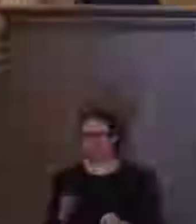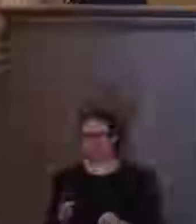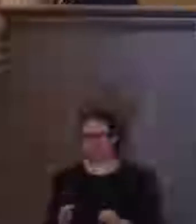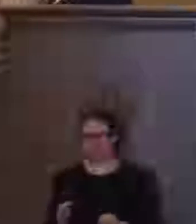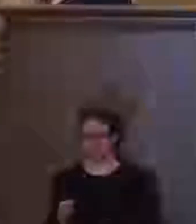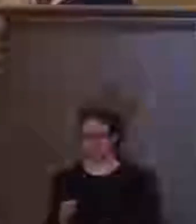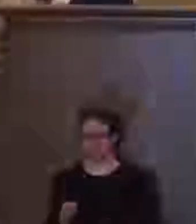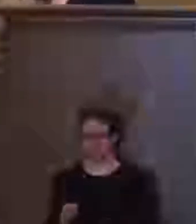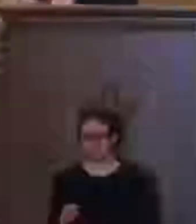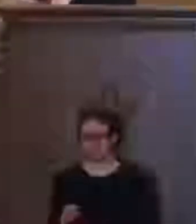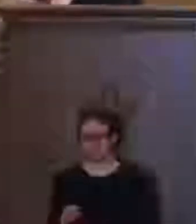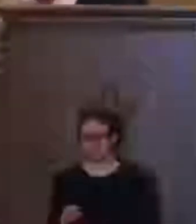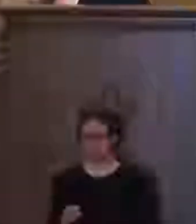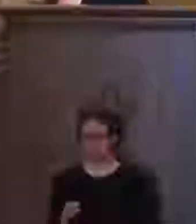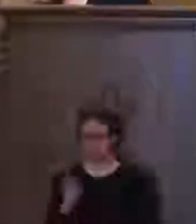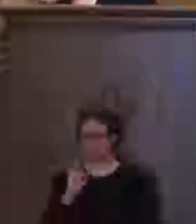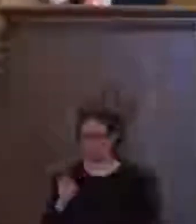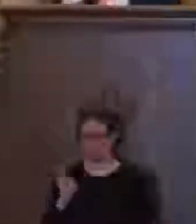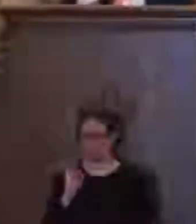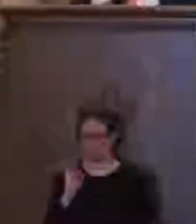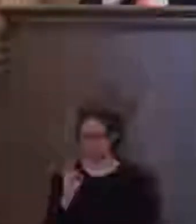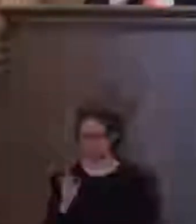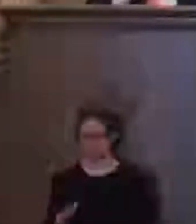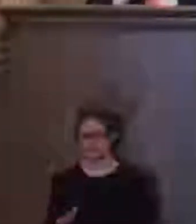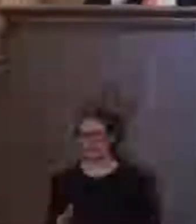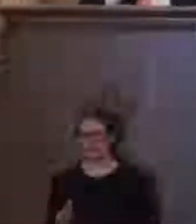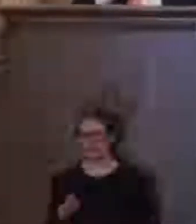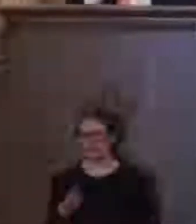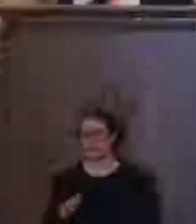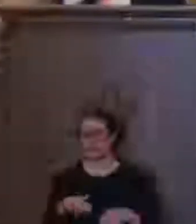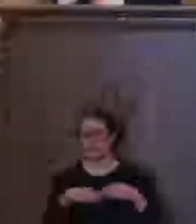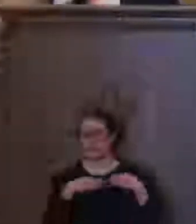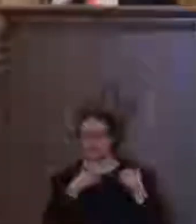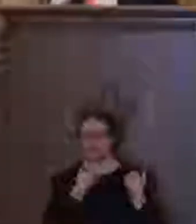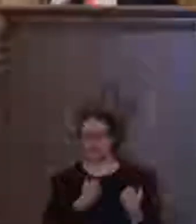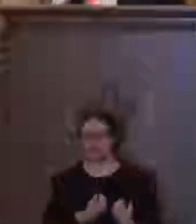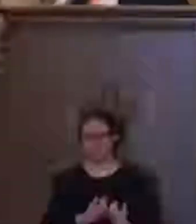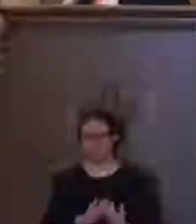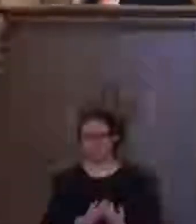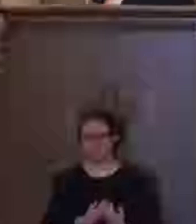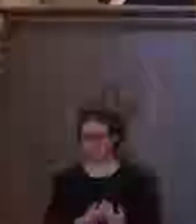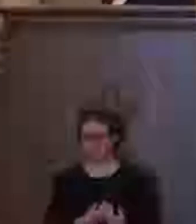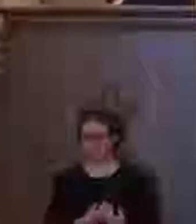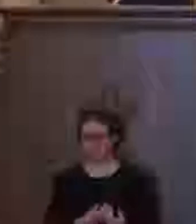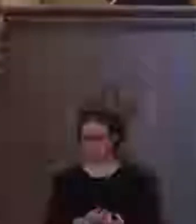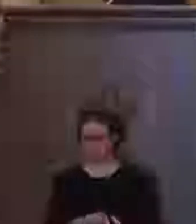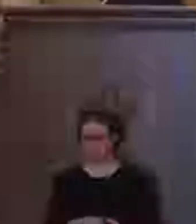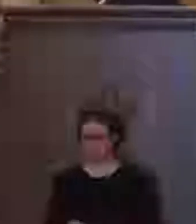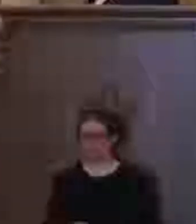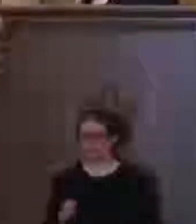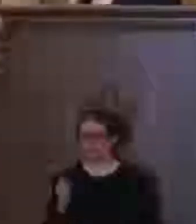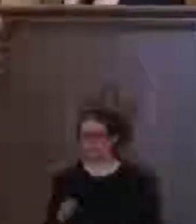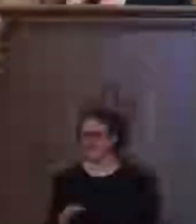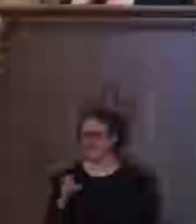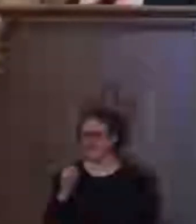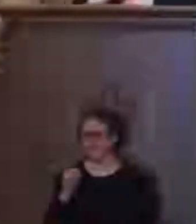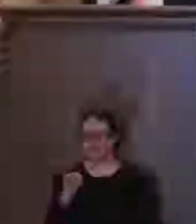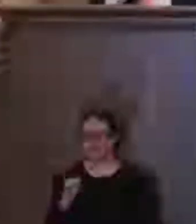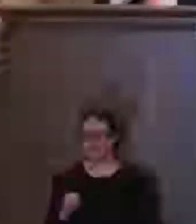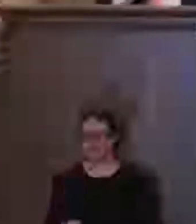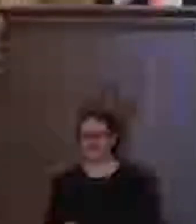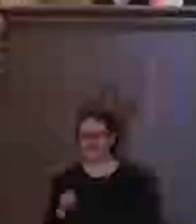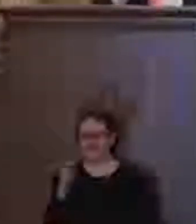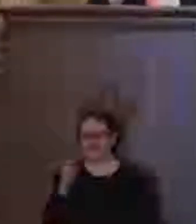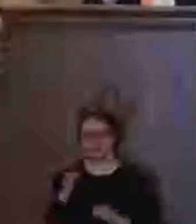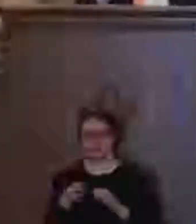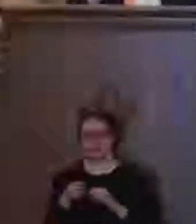that I preached was a message God laid on my heart. And it wasn't even a convicting message.